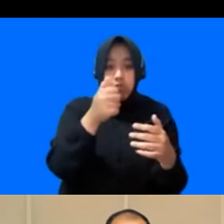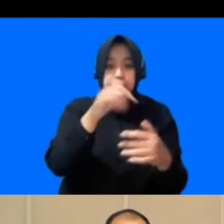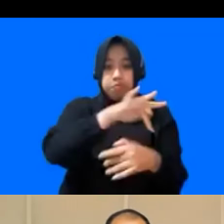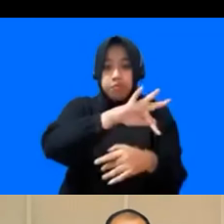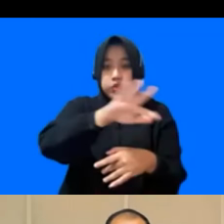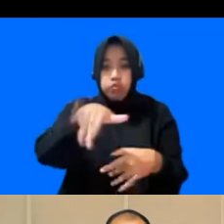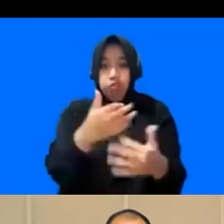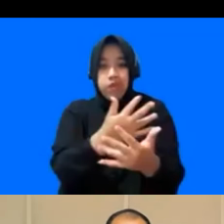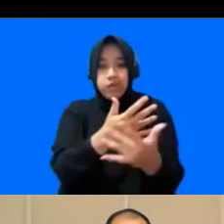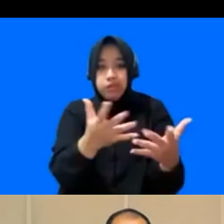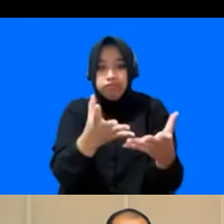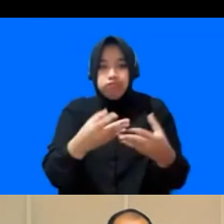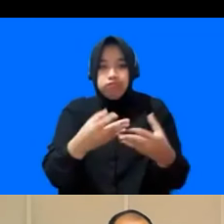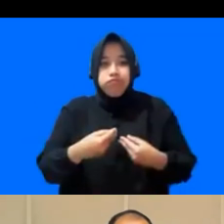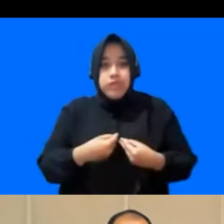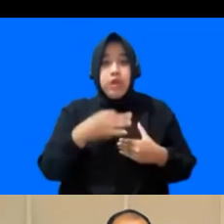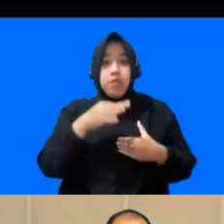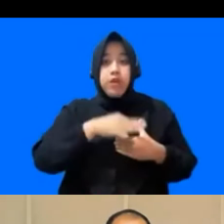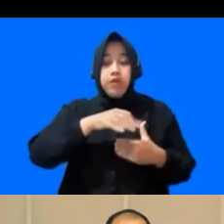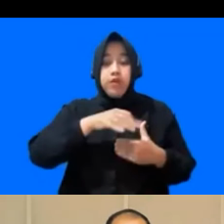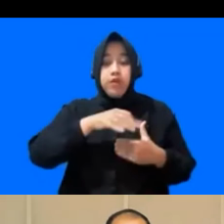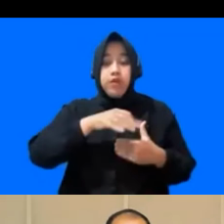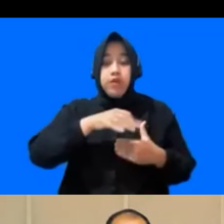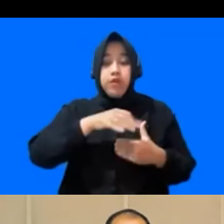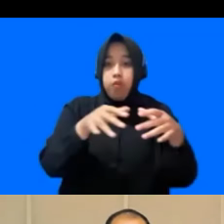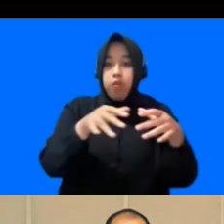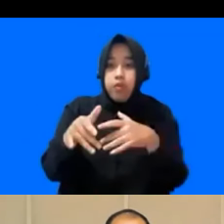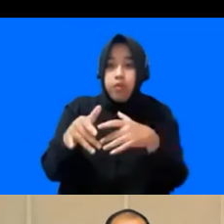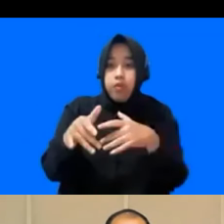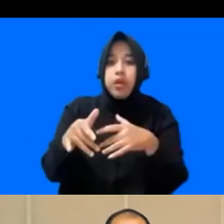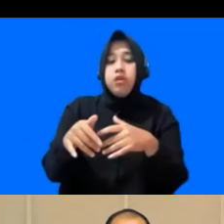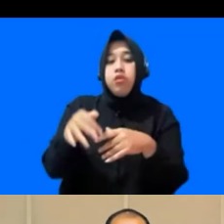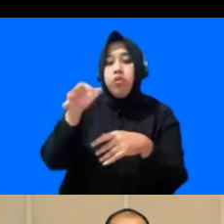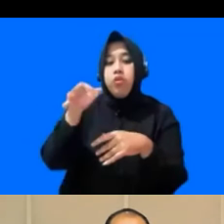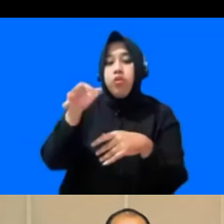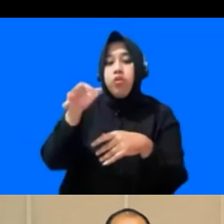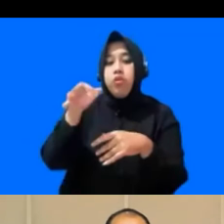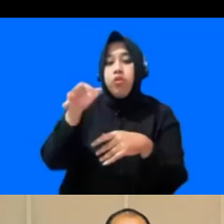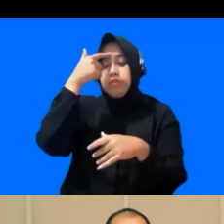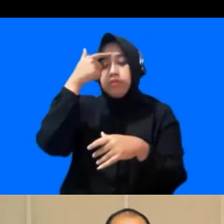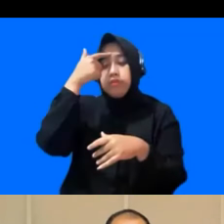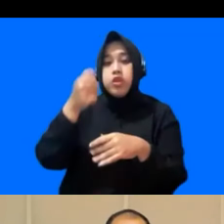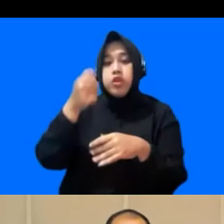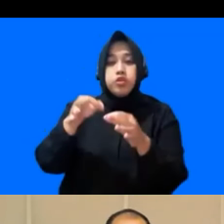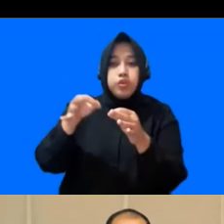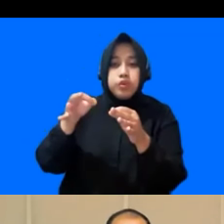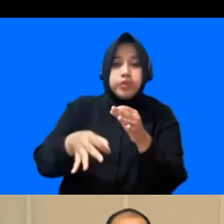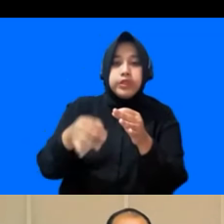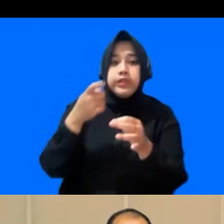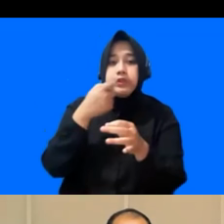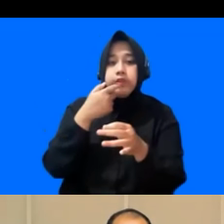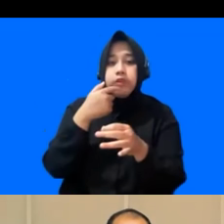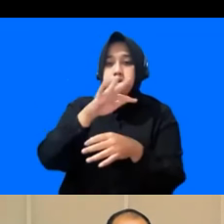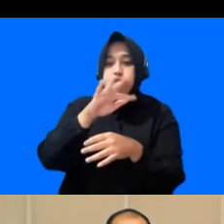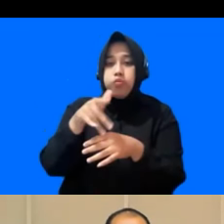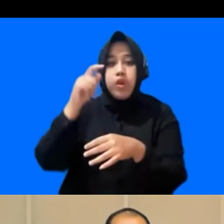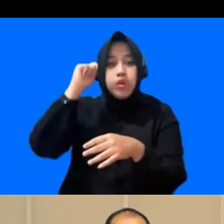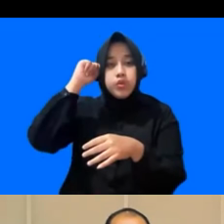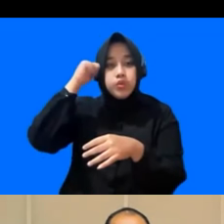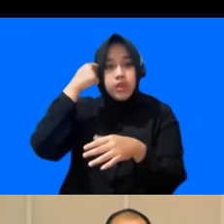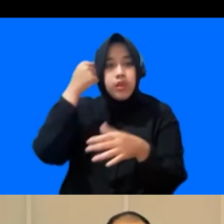so that smart city can be acceptable and beneficial for everyone. We hope that smart city become